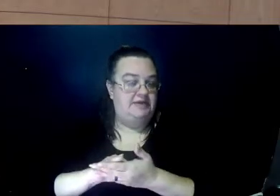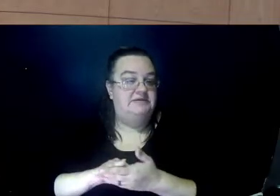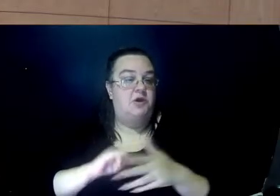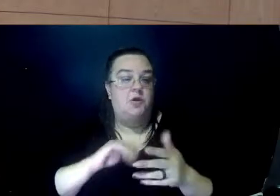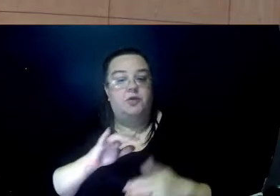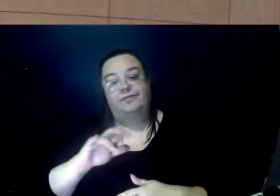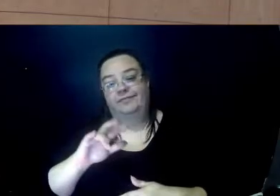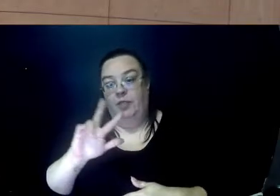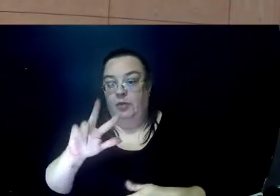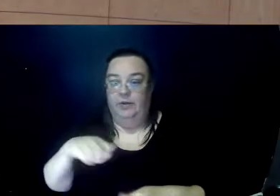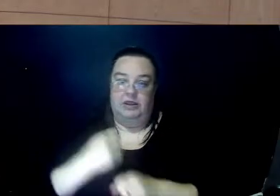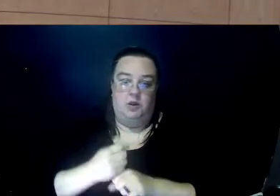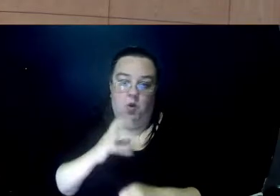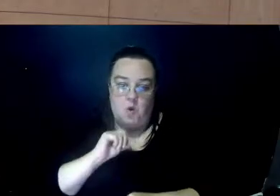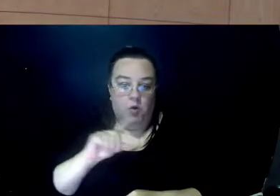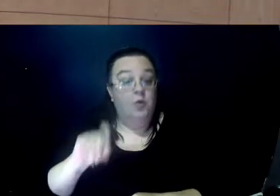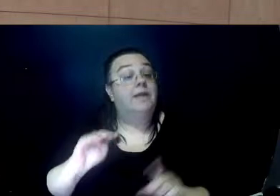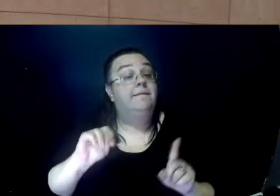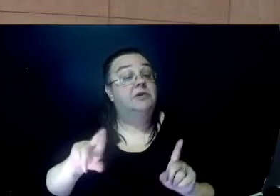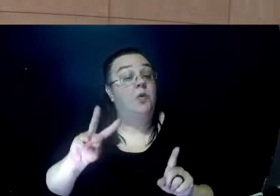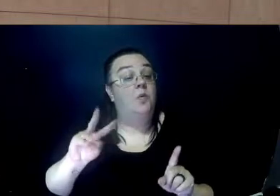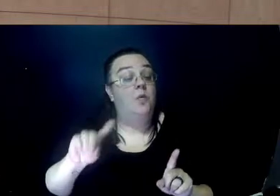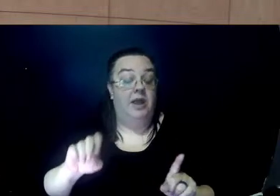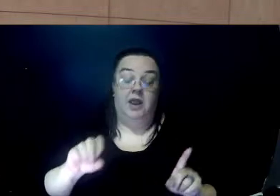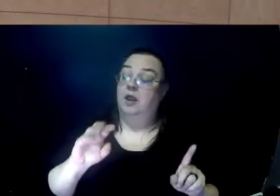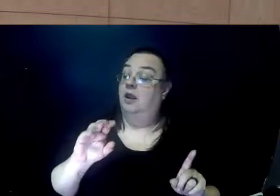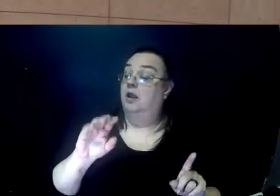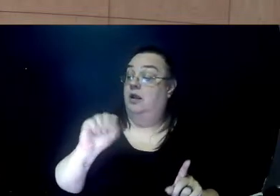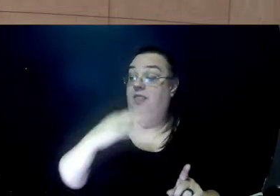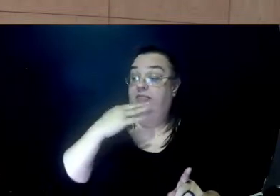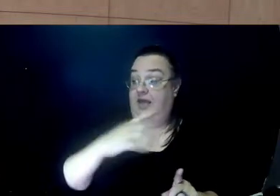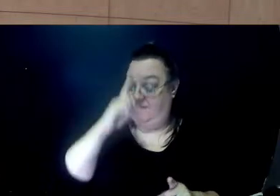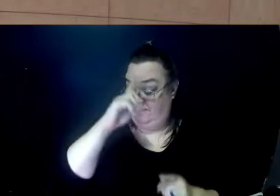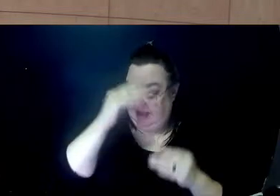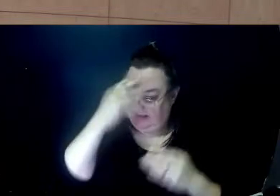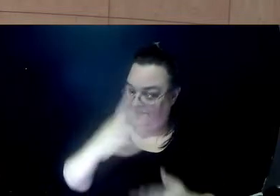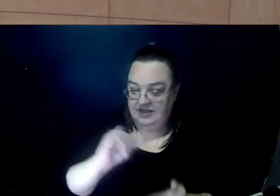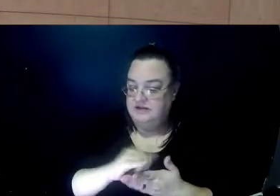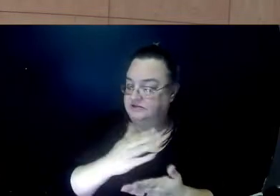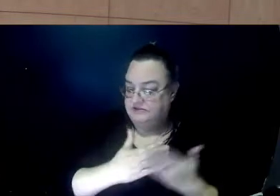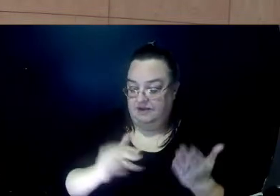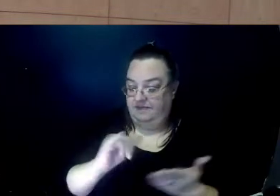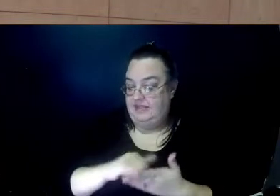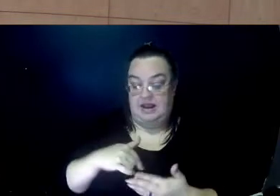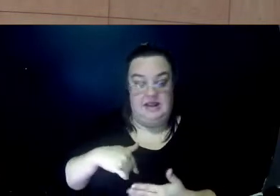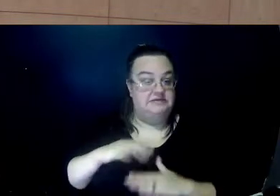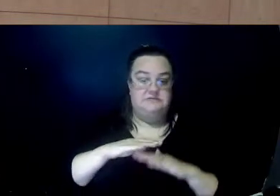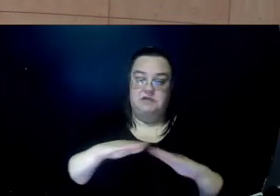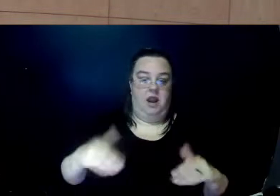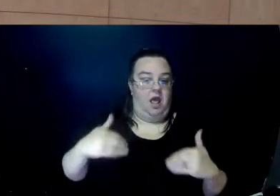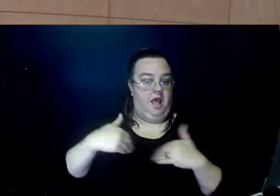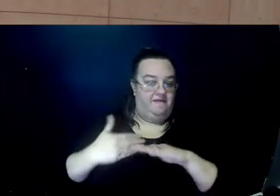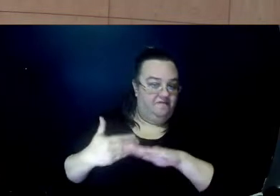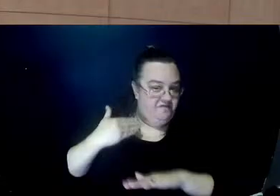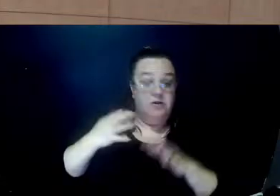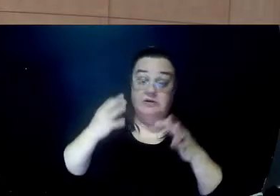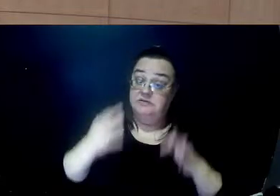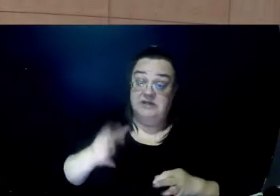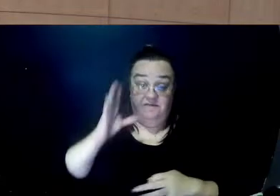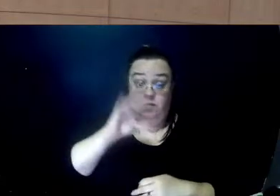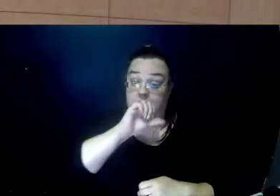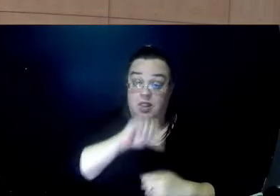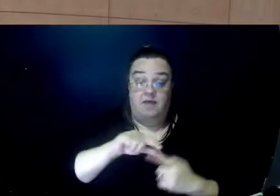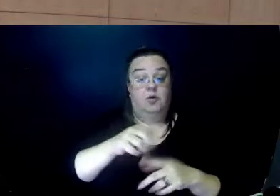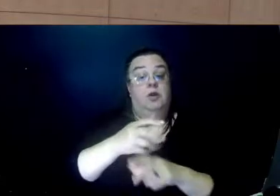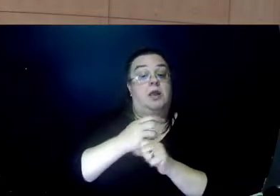three-year-old question. Mr. Wade. Yeah, thank you for the information. Something I did not have before. Definitely would love to get